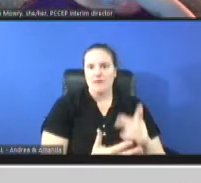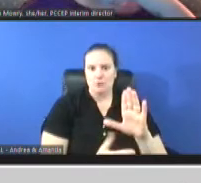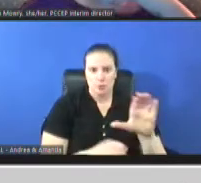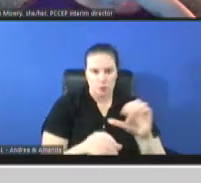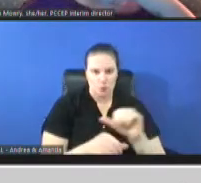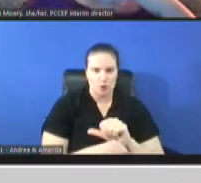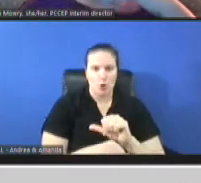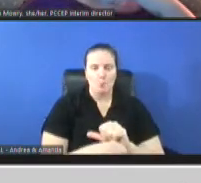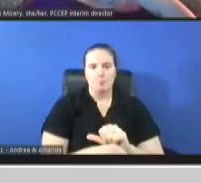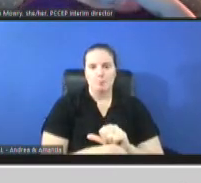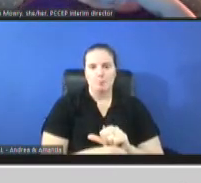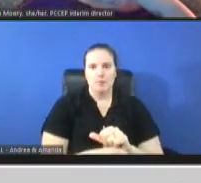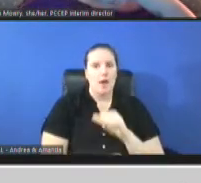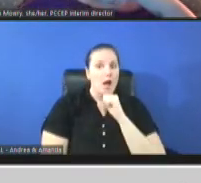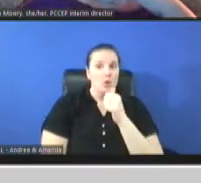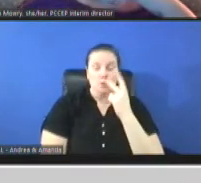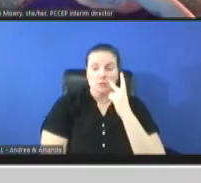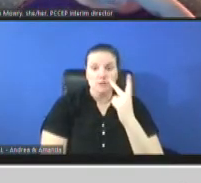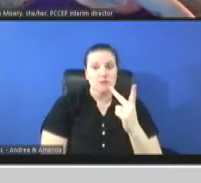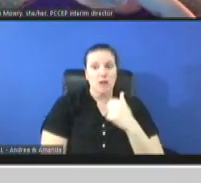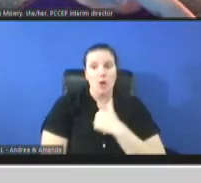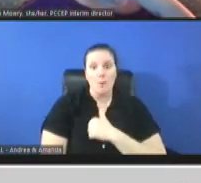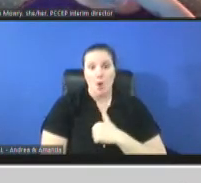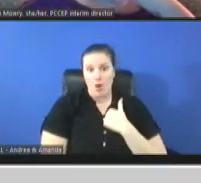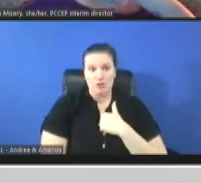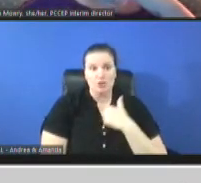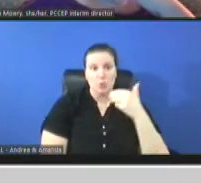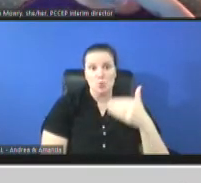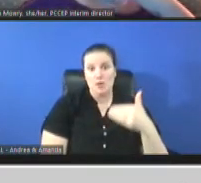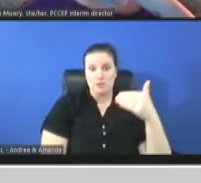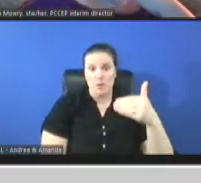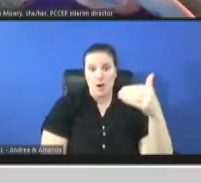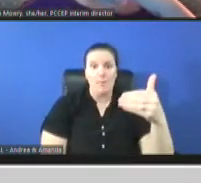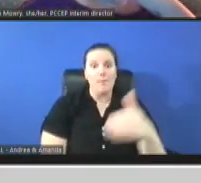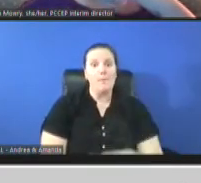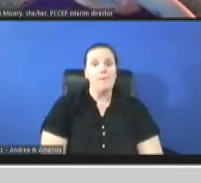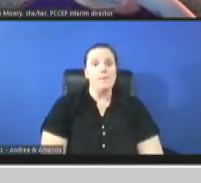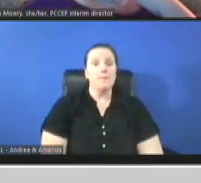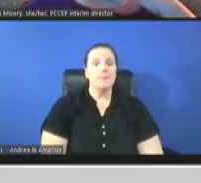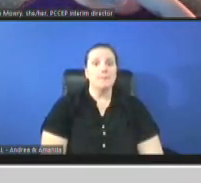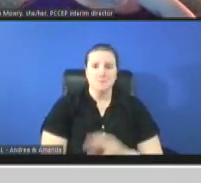And I don't see an apology once in a while,